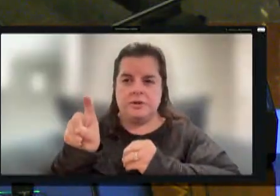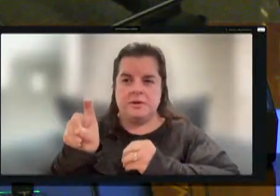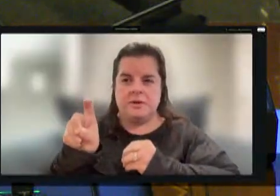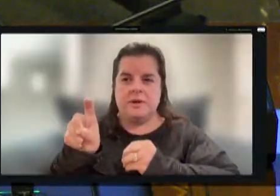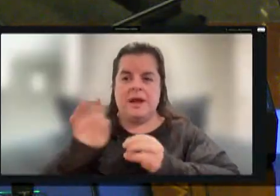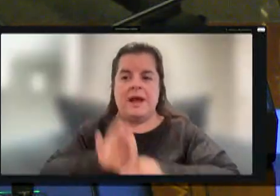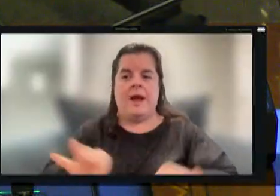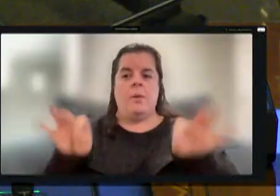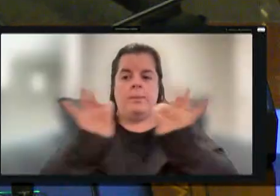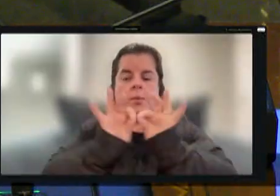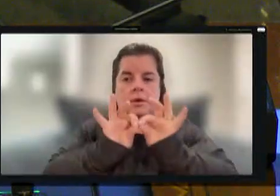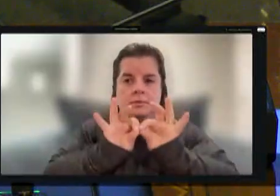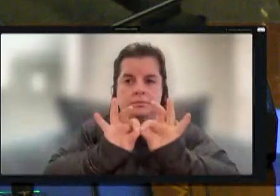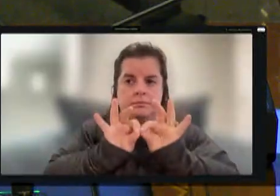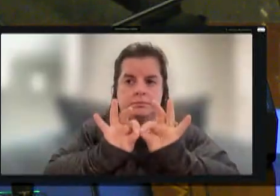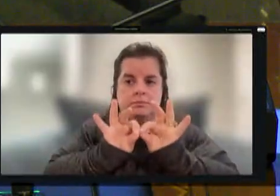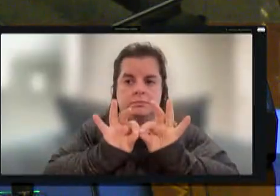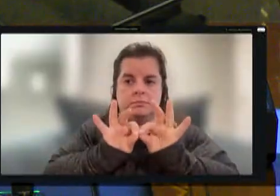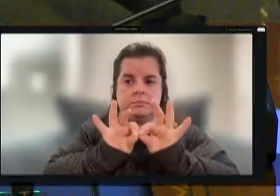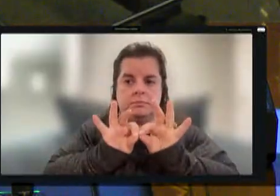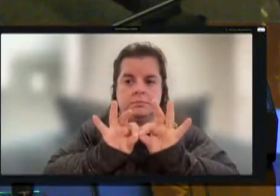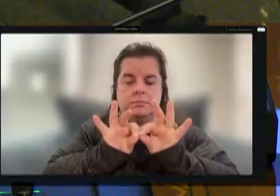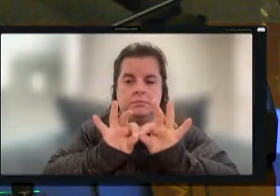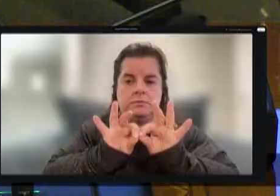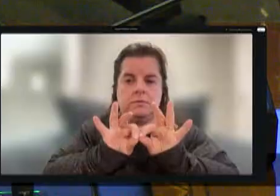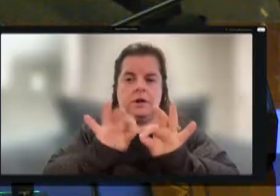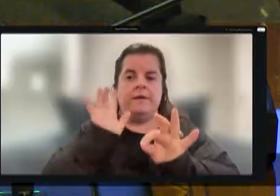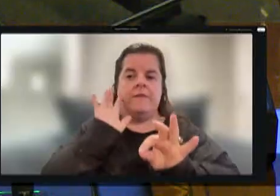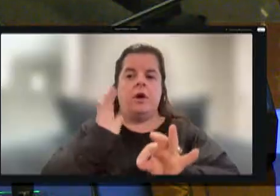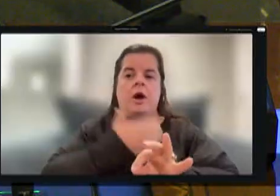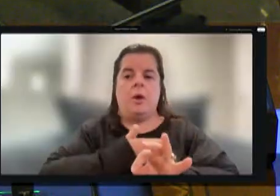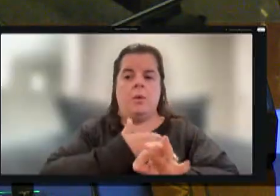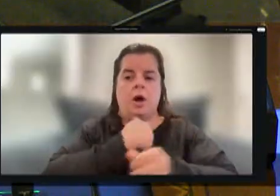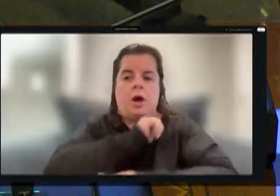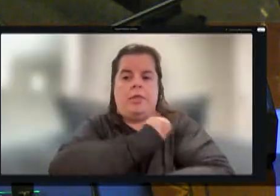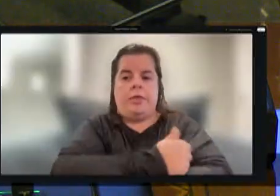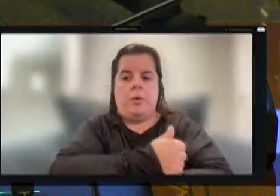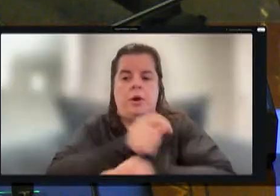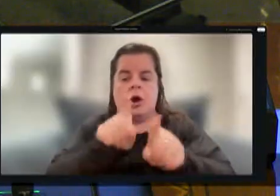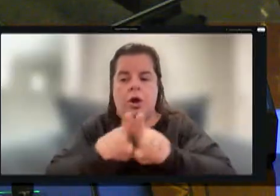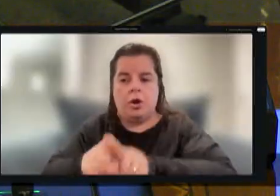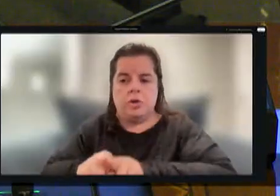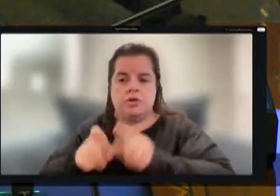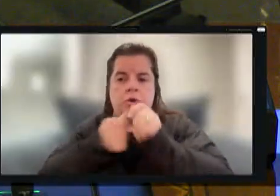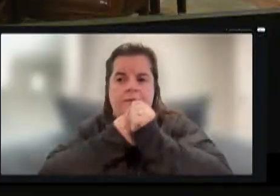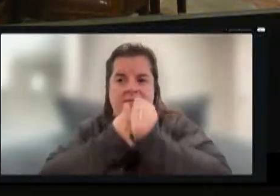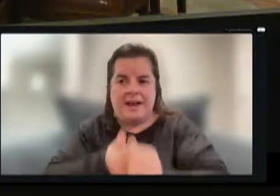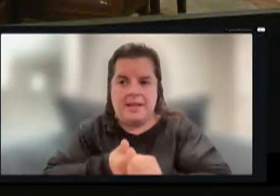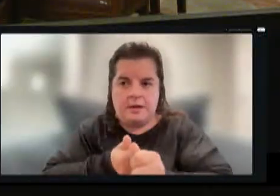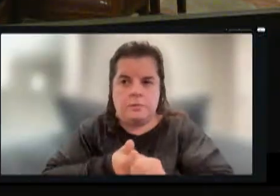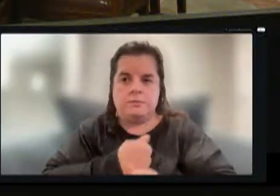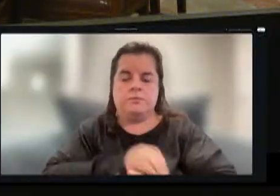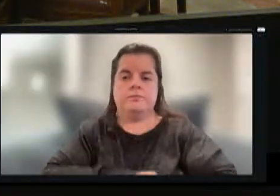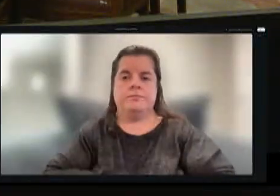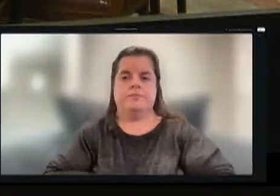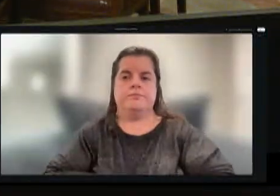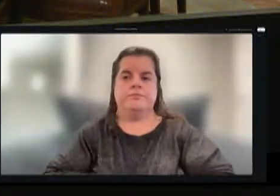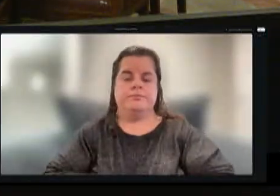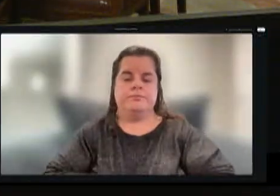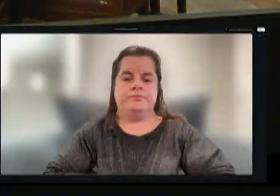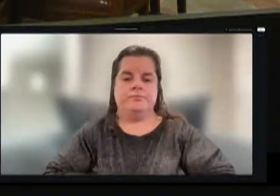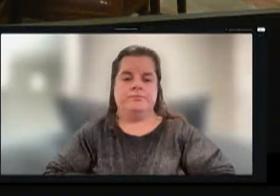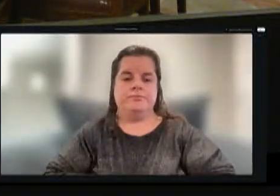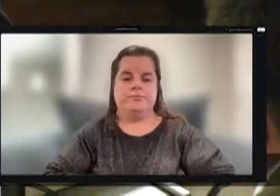important is it for our authorities to also get on board with this? Okay, yes.